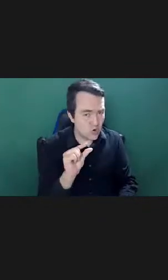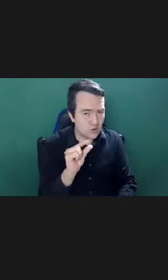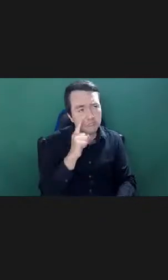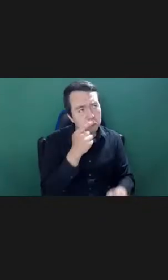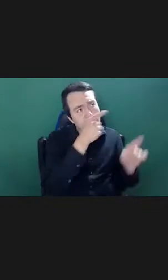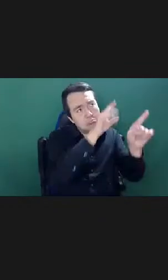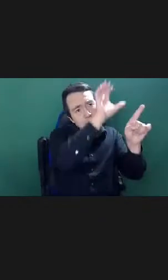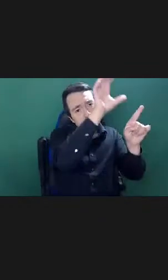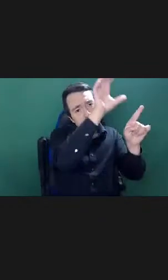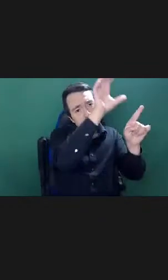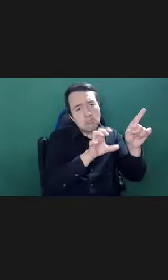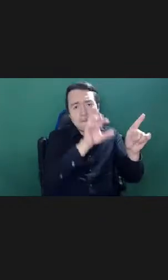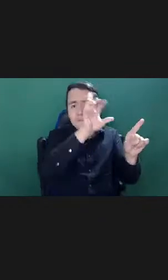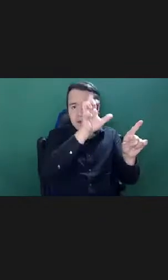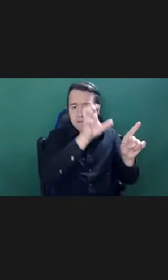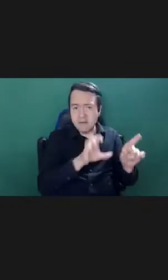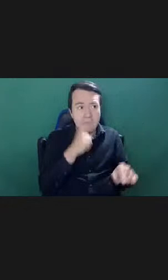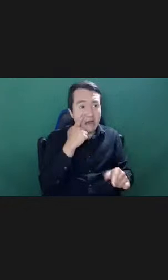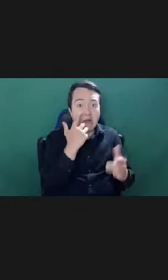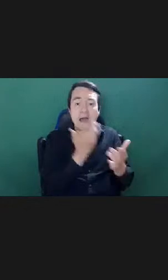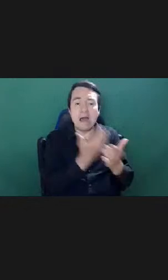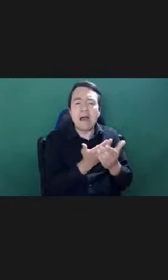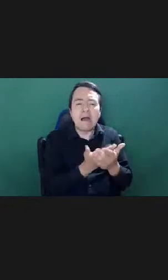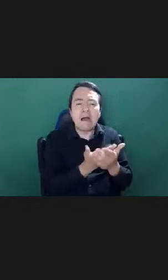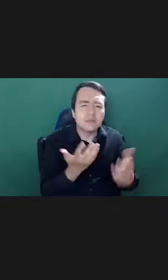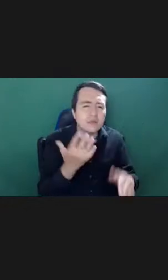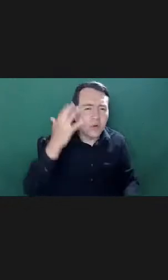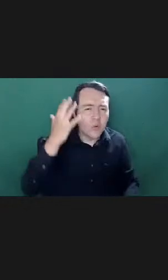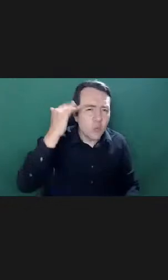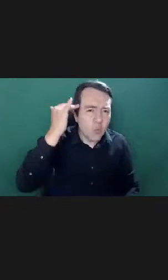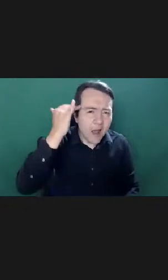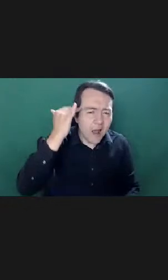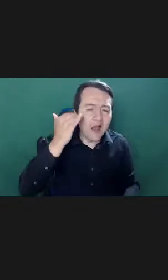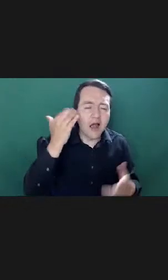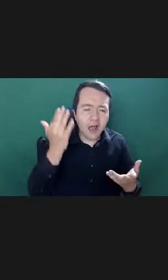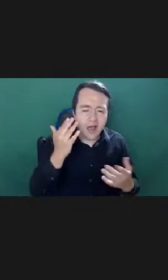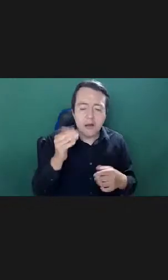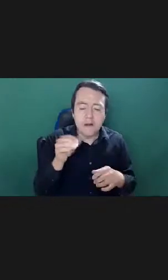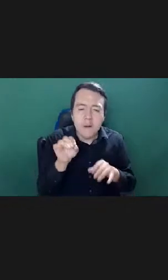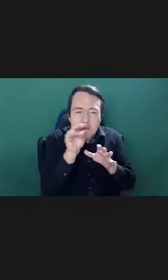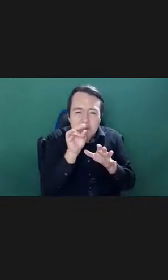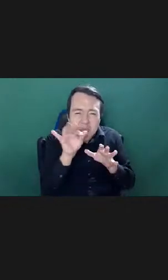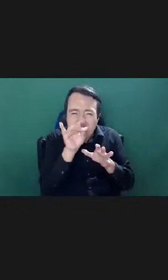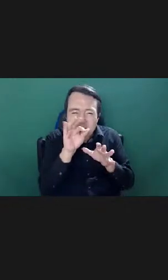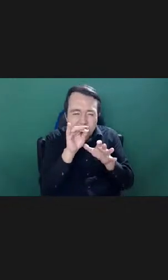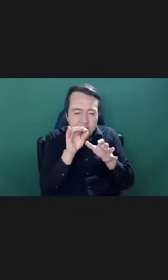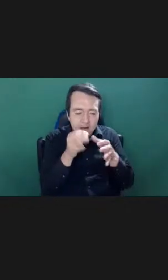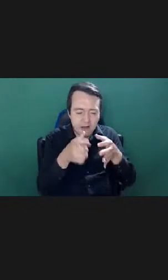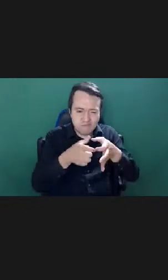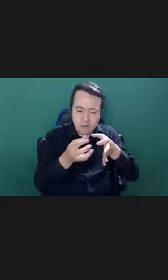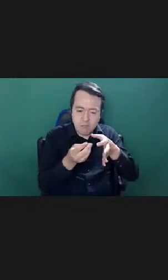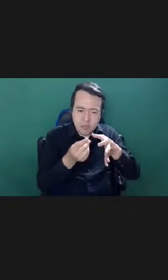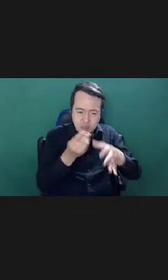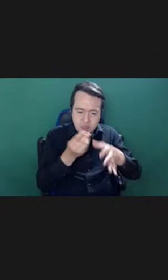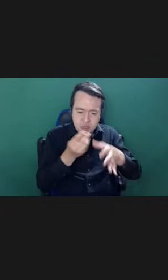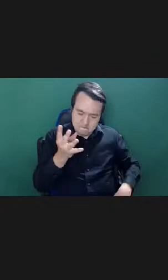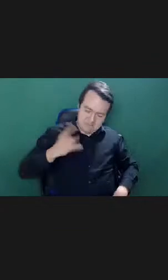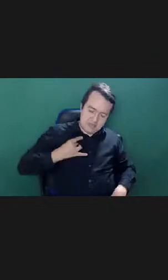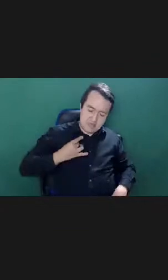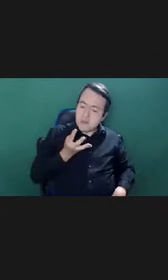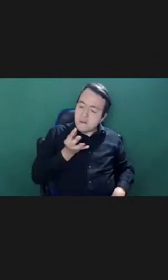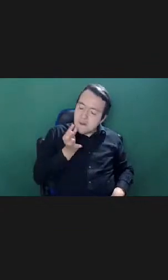infections, maternal and child disorders, and this affects not only youth and women, but also